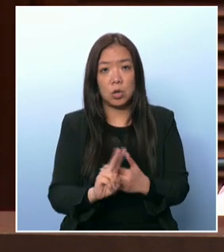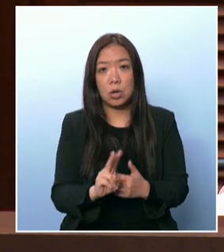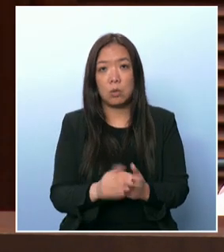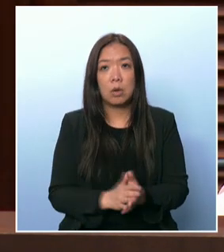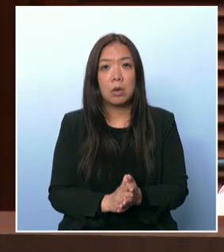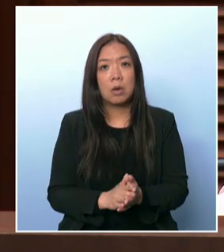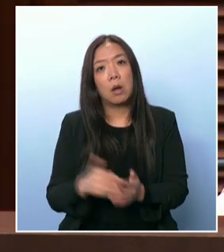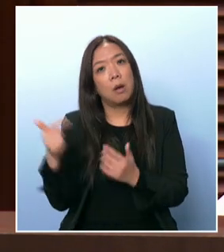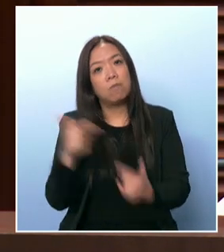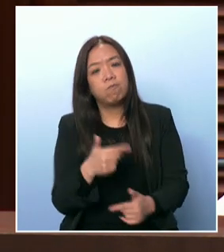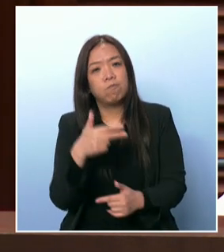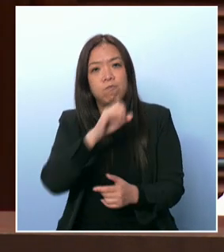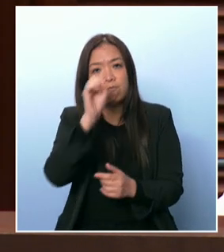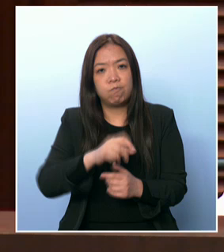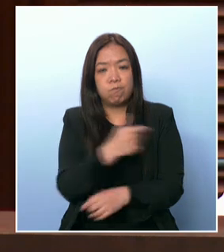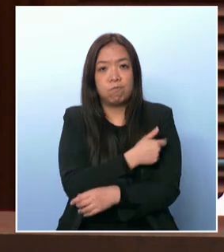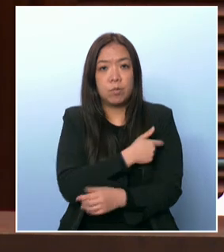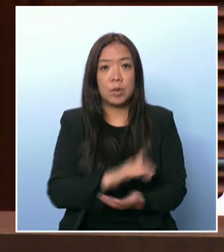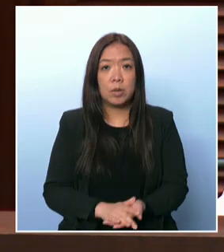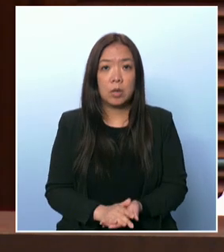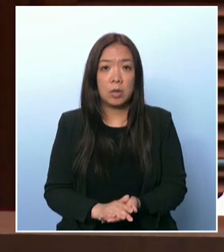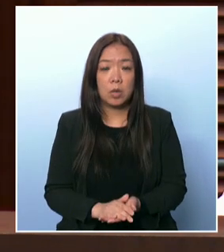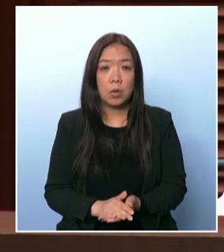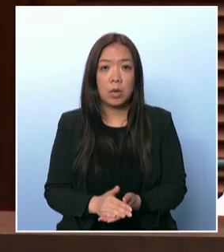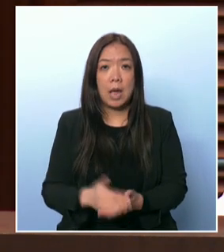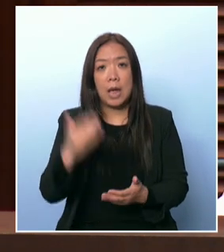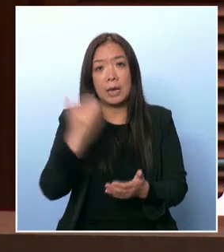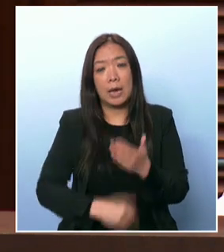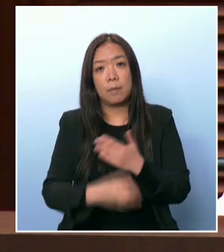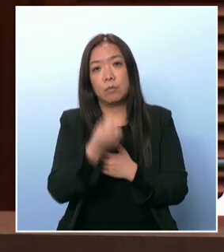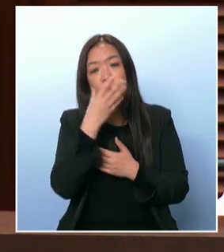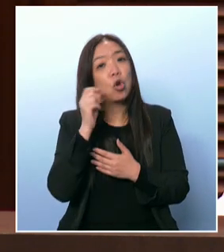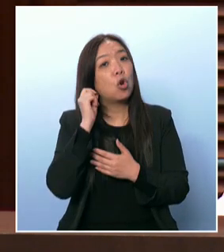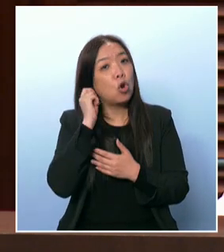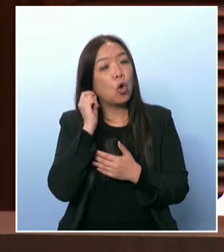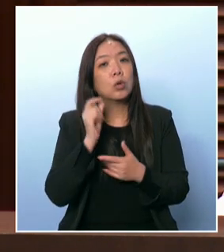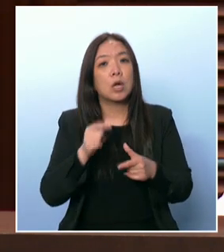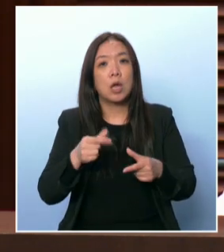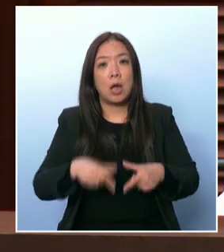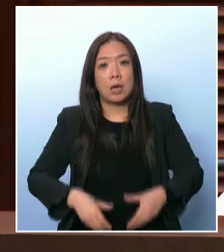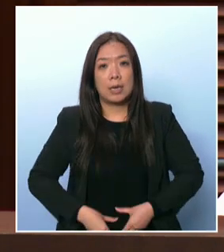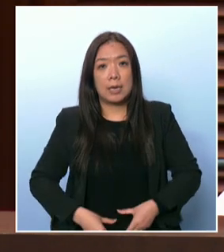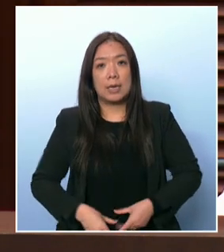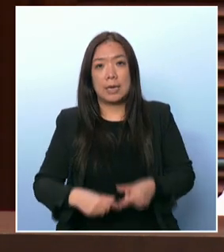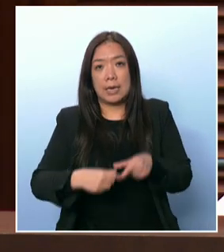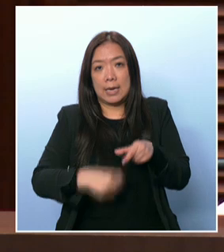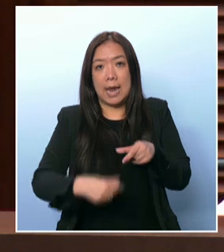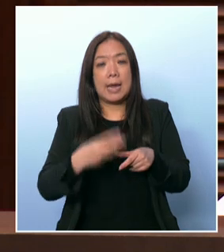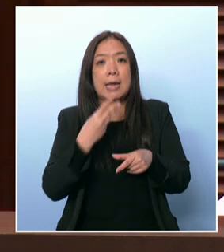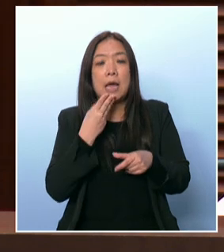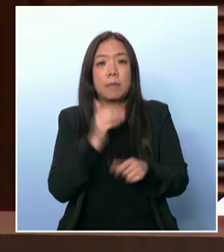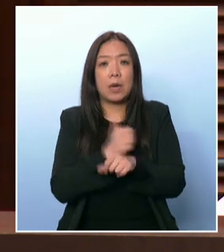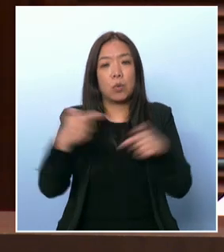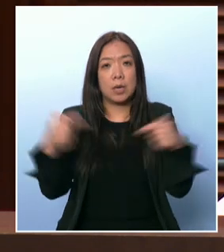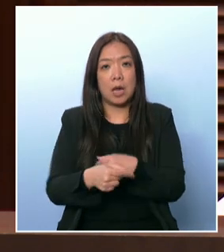So like other vaccination under the Childhood Immunization Program, HPV vaccine have achieved and